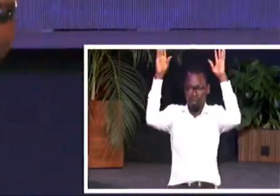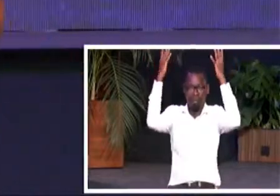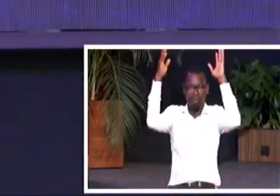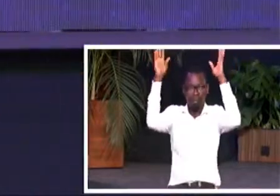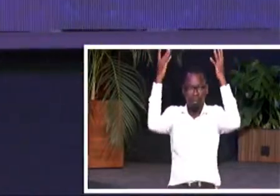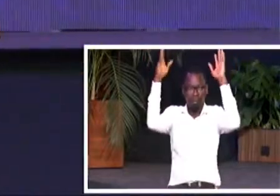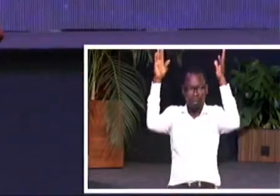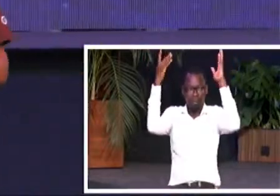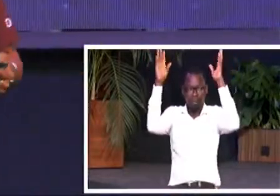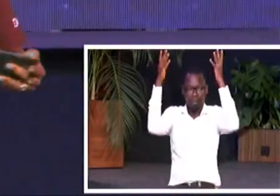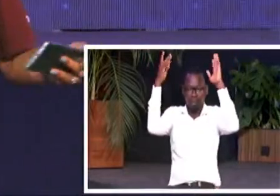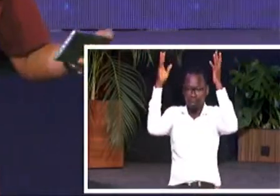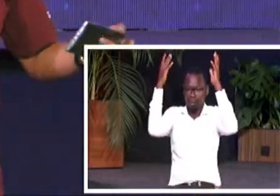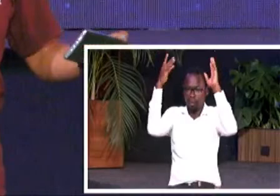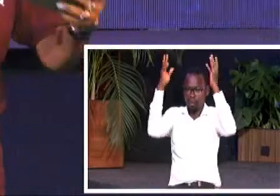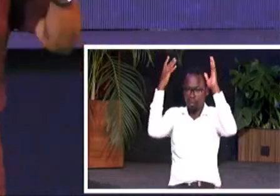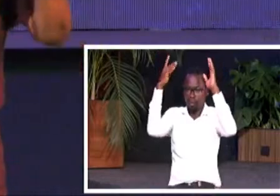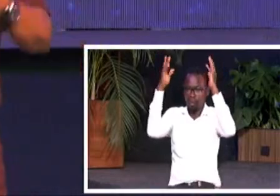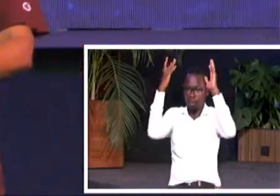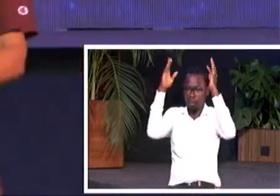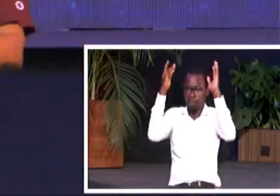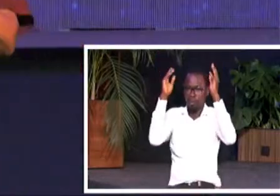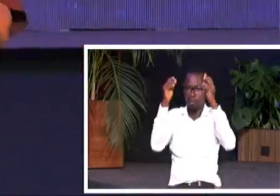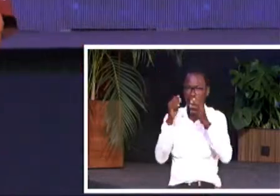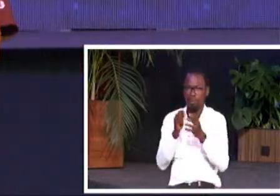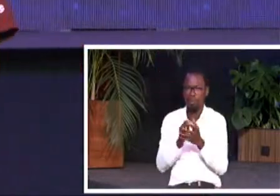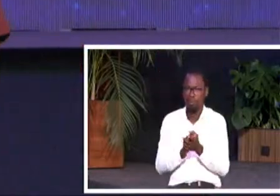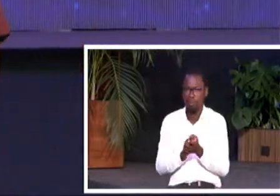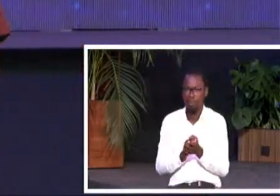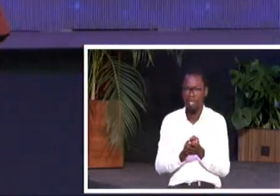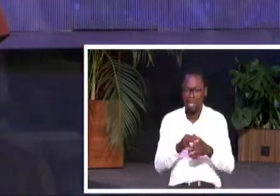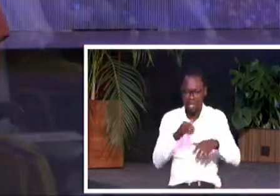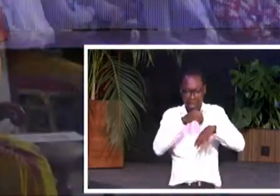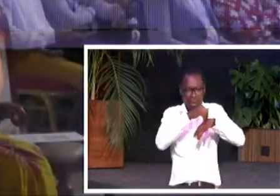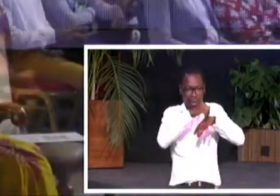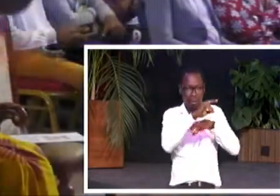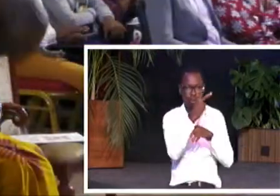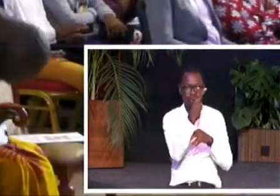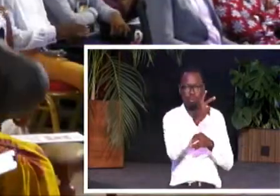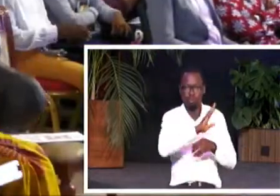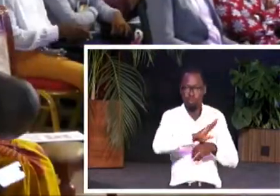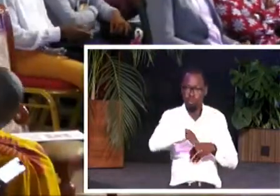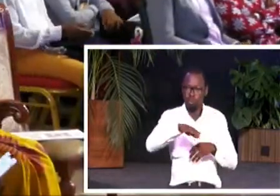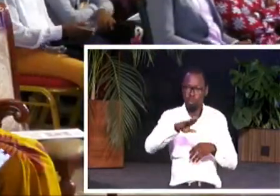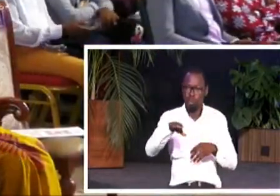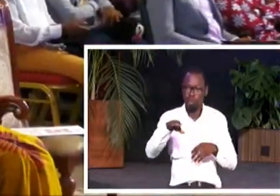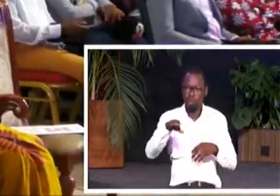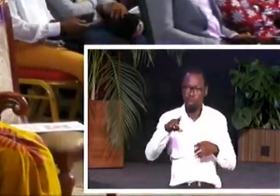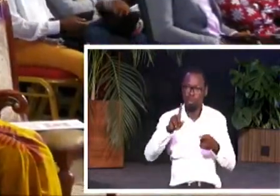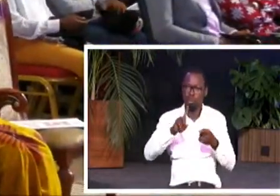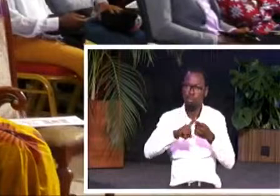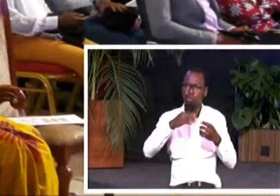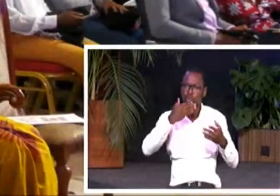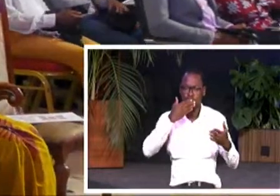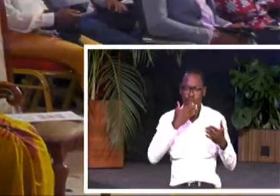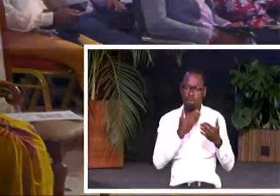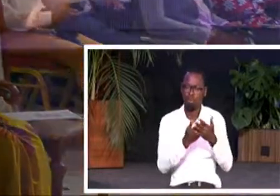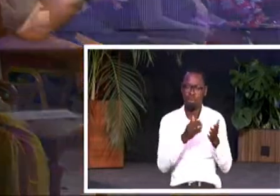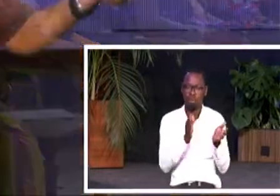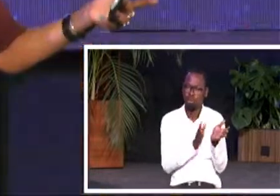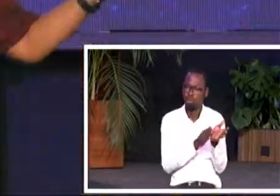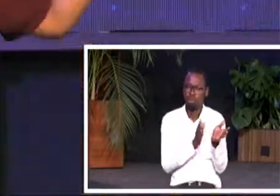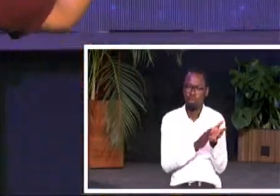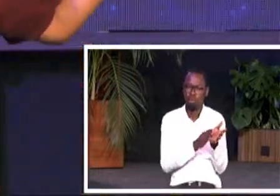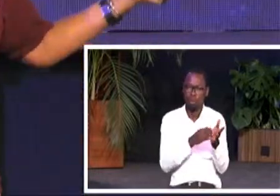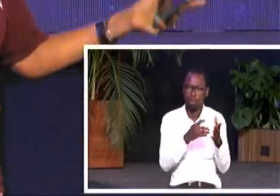I sent my children, my two children, to three very good schools in Ghana. The first one